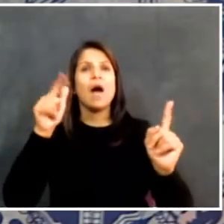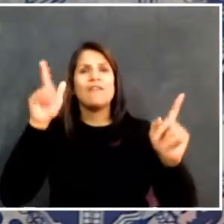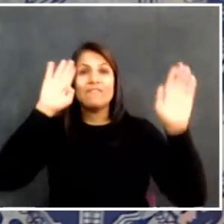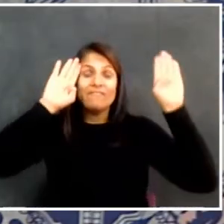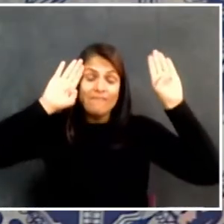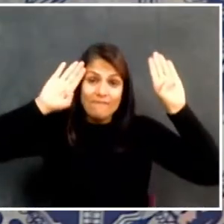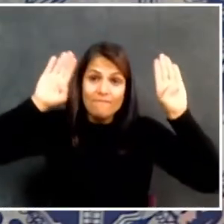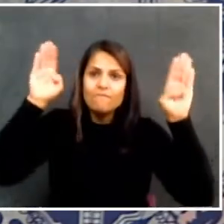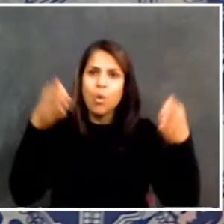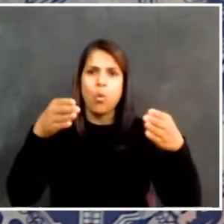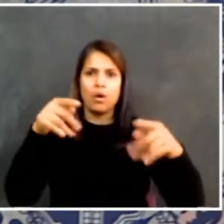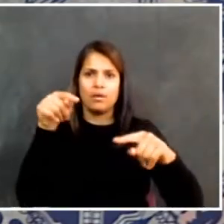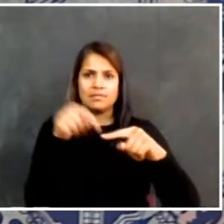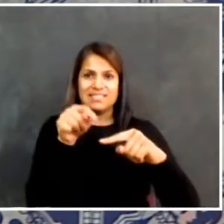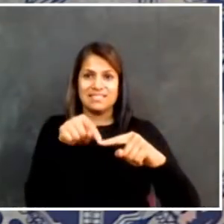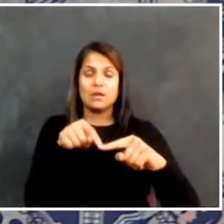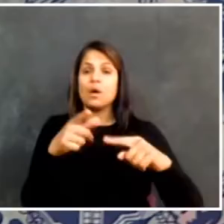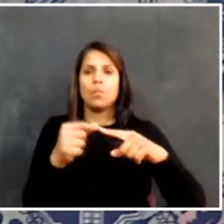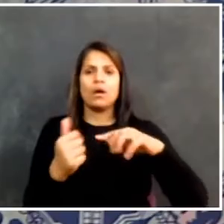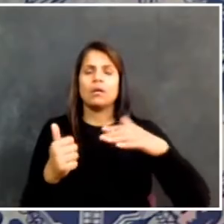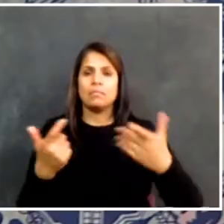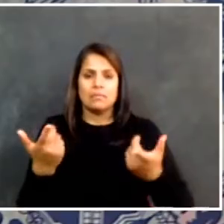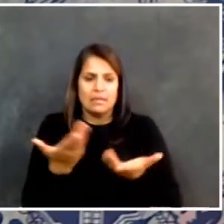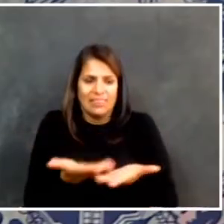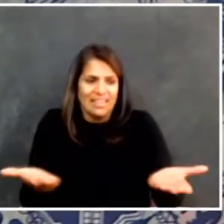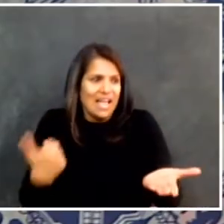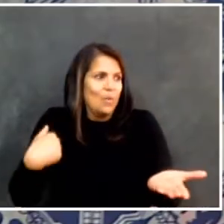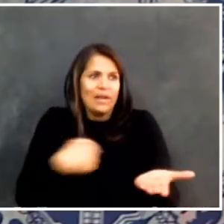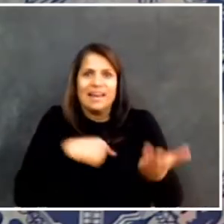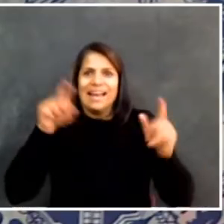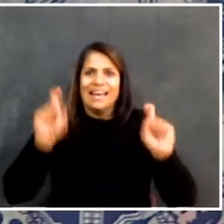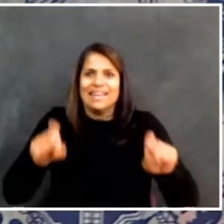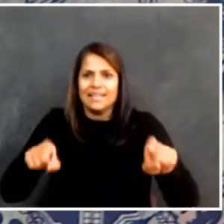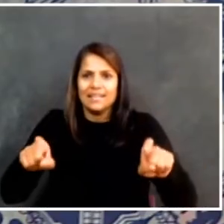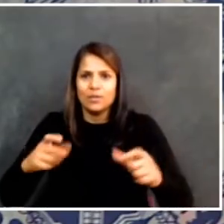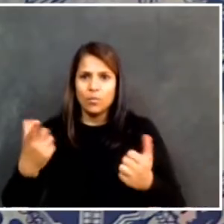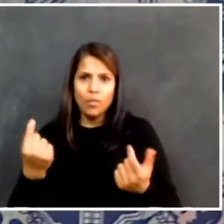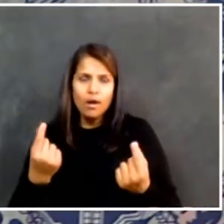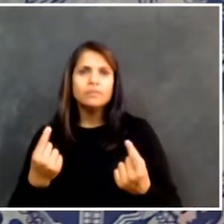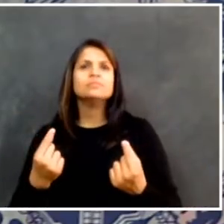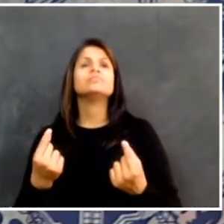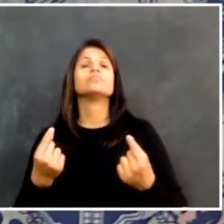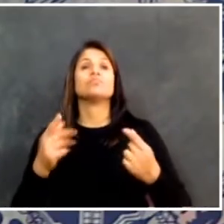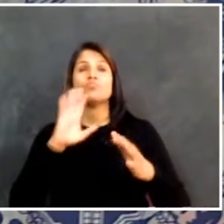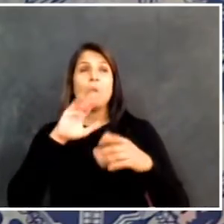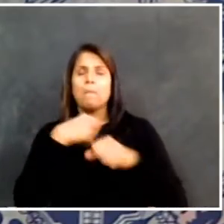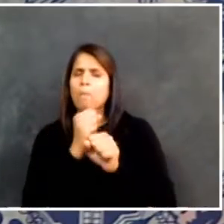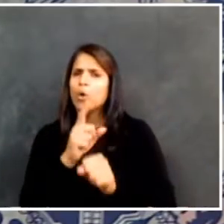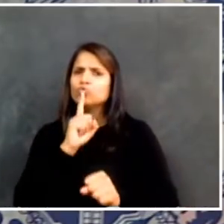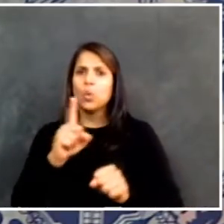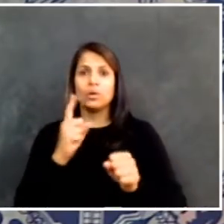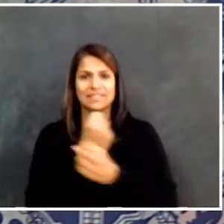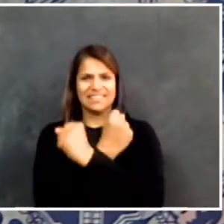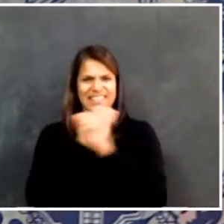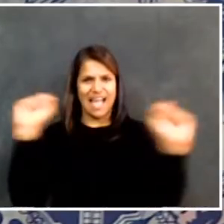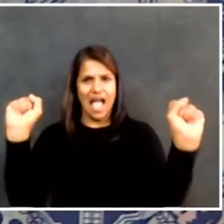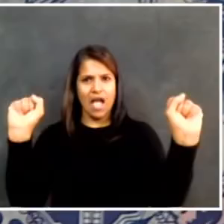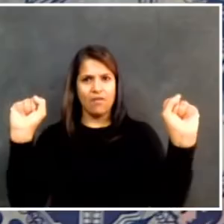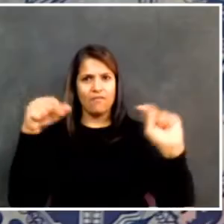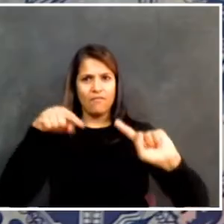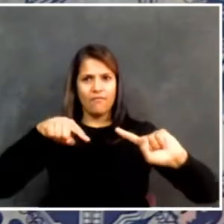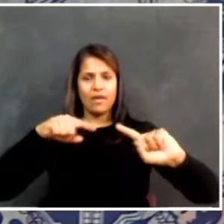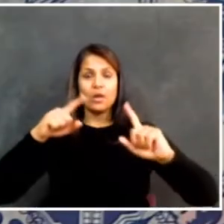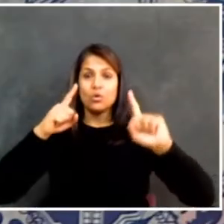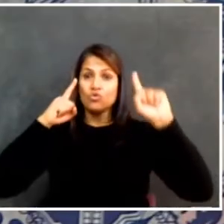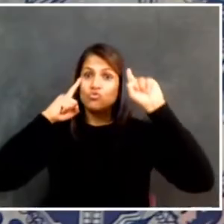healthy in our restart of school, making sure we're providing the most important elements of education to our kids. We're going to have a lot of mental health challenges, as